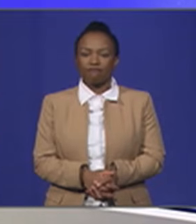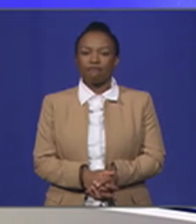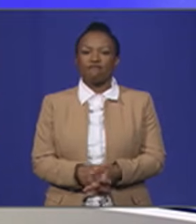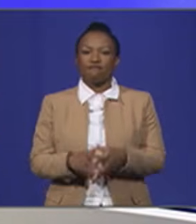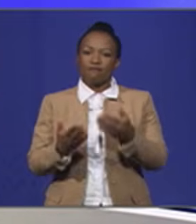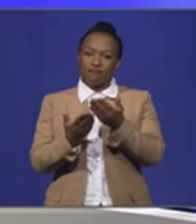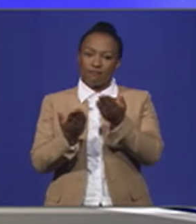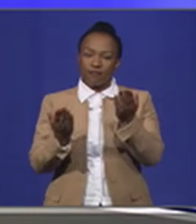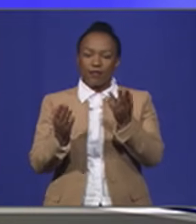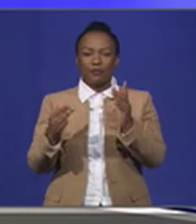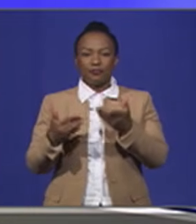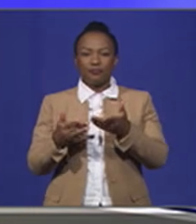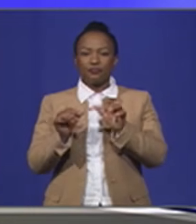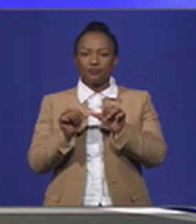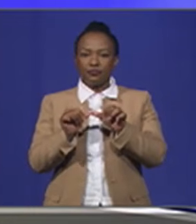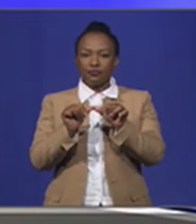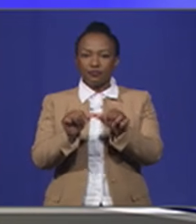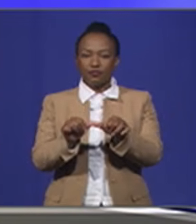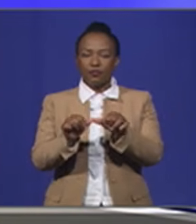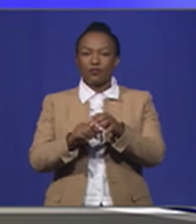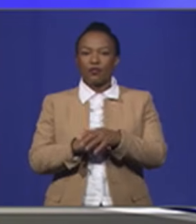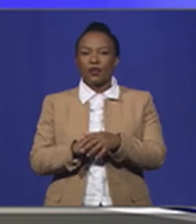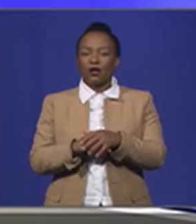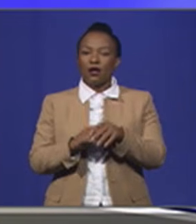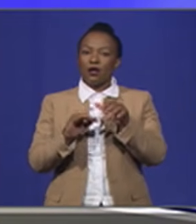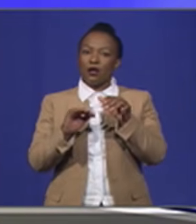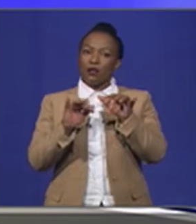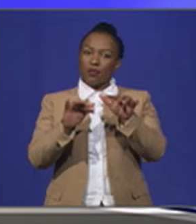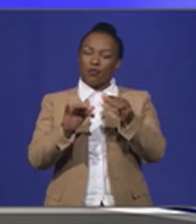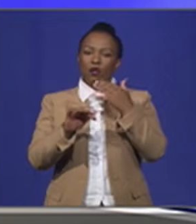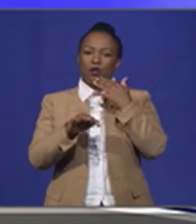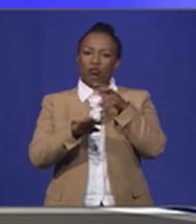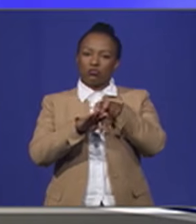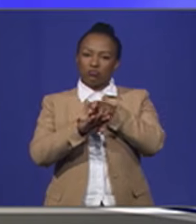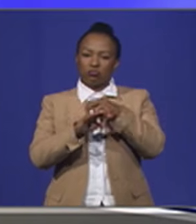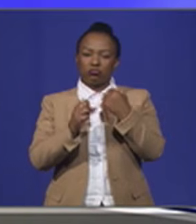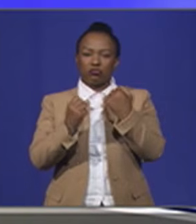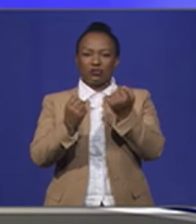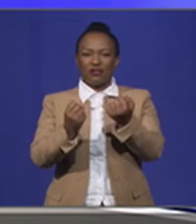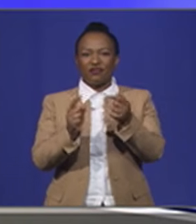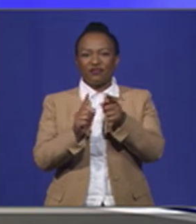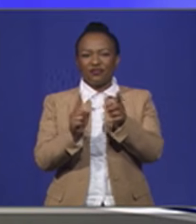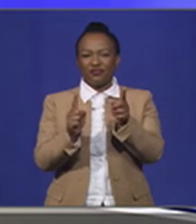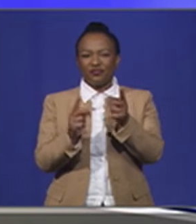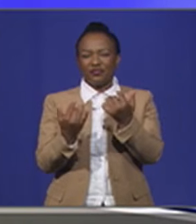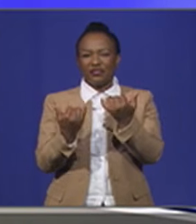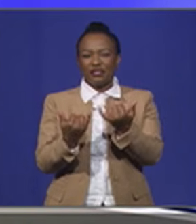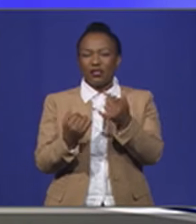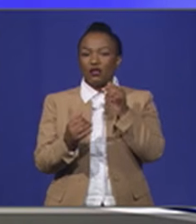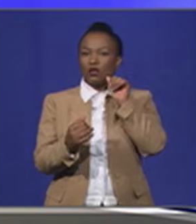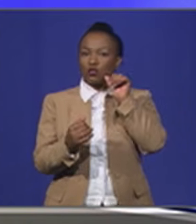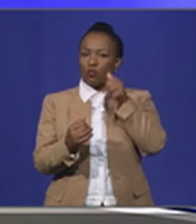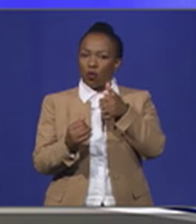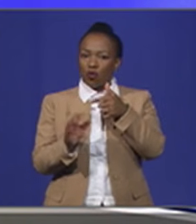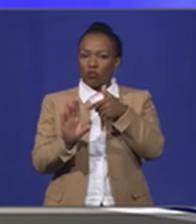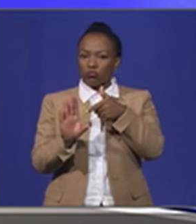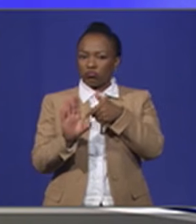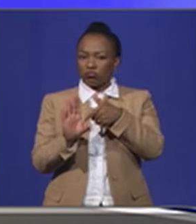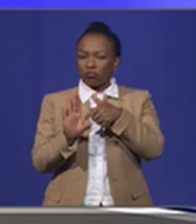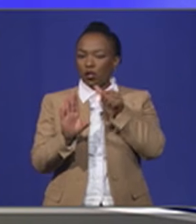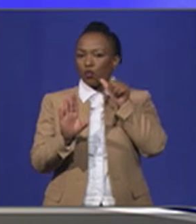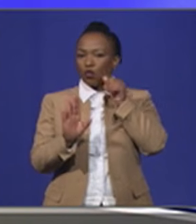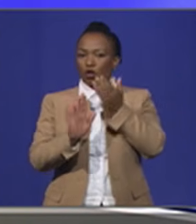Mothoetso re santse re le mmogo bakgweetsi ba re batletse ketsaetsego mme ba tshwenyegile ka ga ditlhwatlhwa tse di tlhatlhogang ka moso tsa lookwane